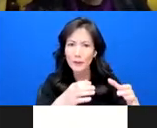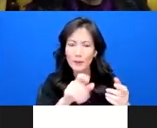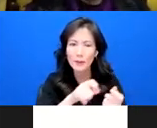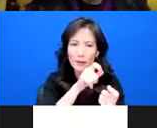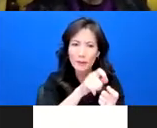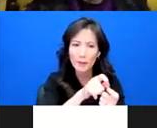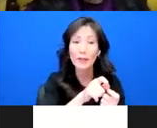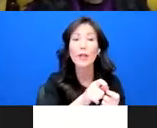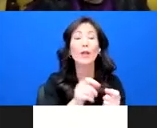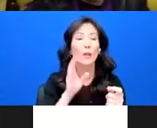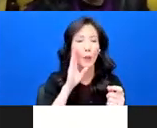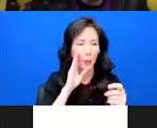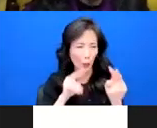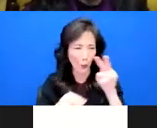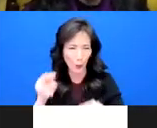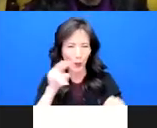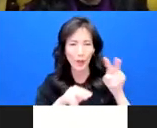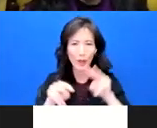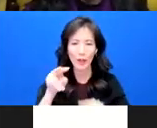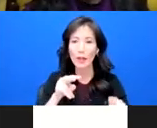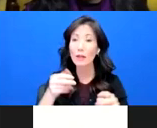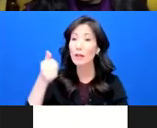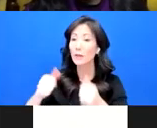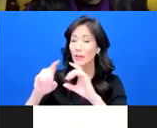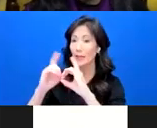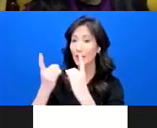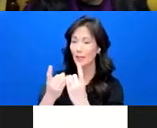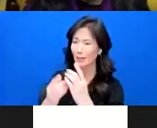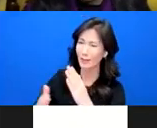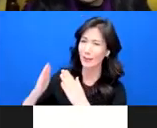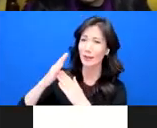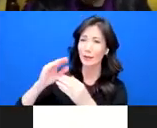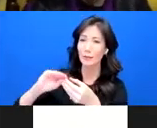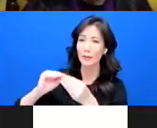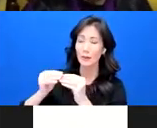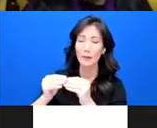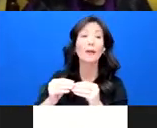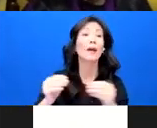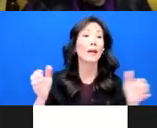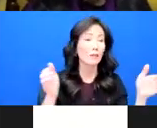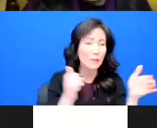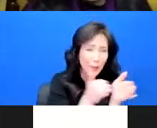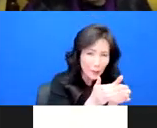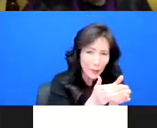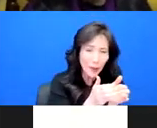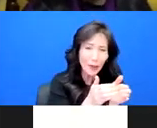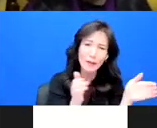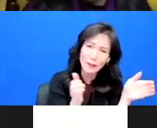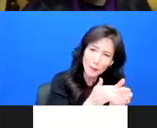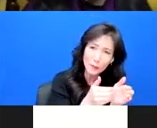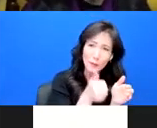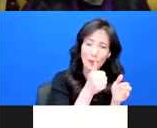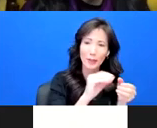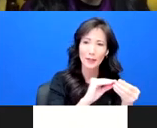most populated district and the least populated district and adding that difference together. And so when we do that here for your